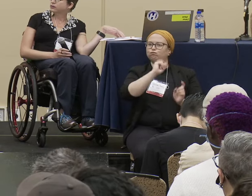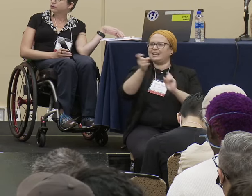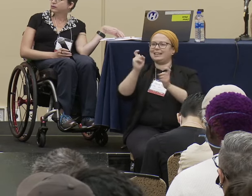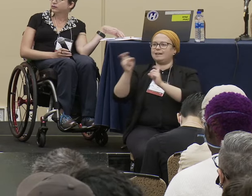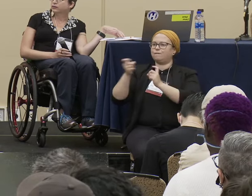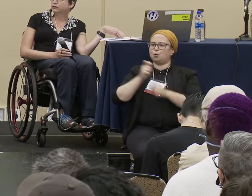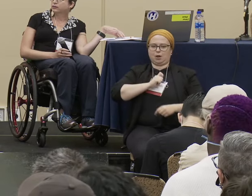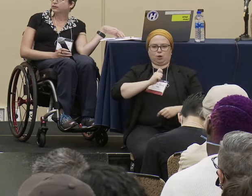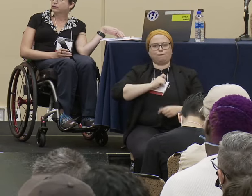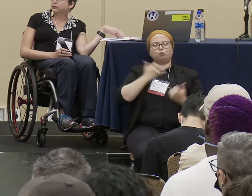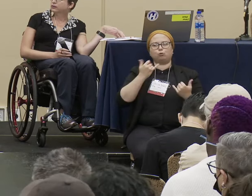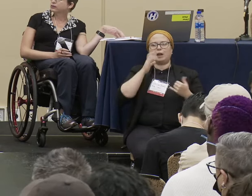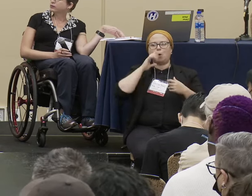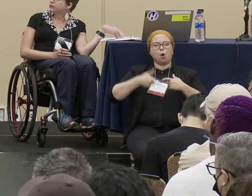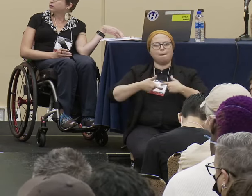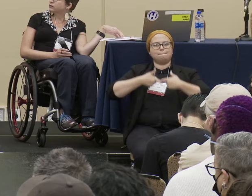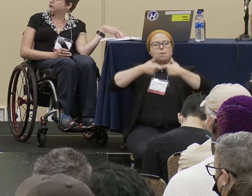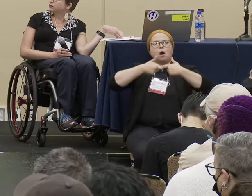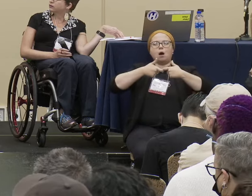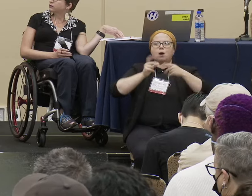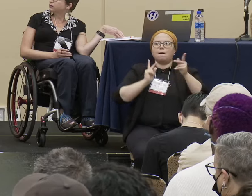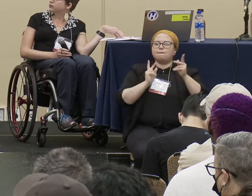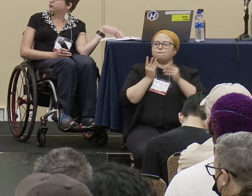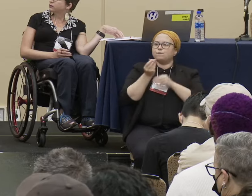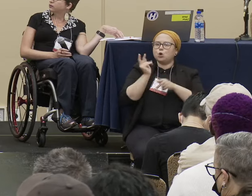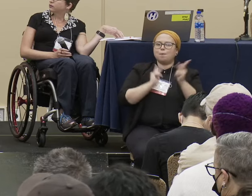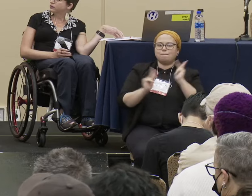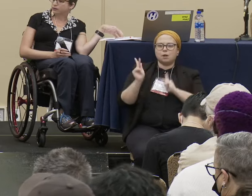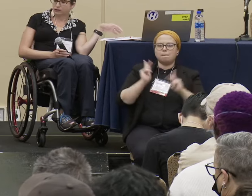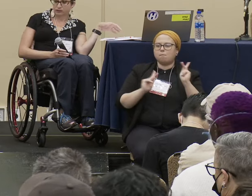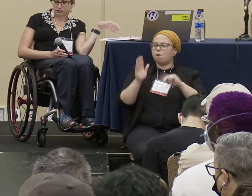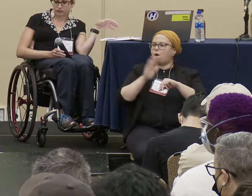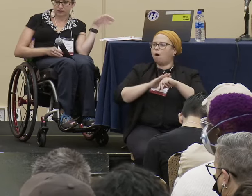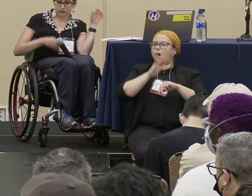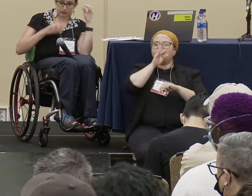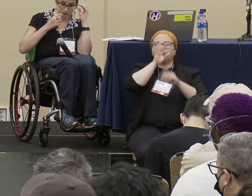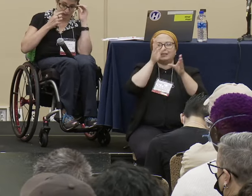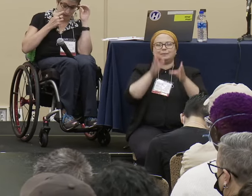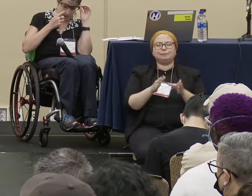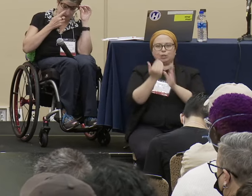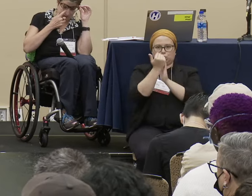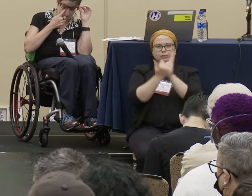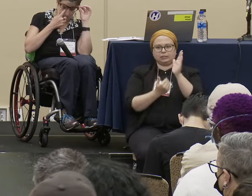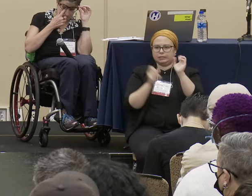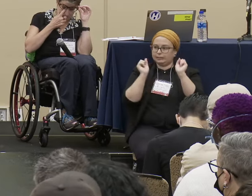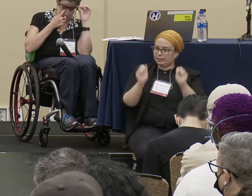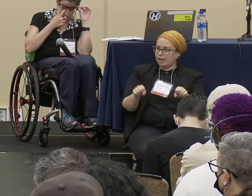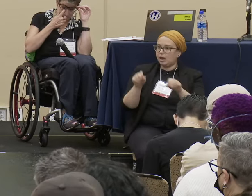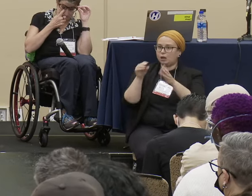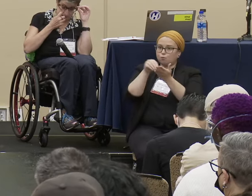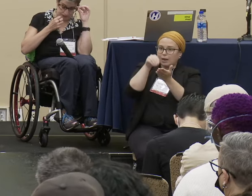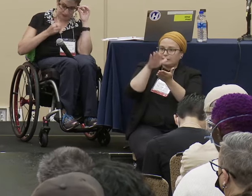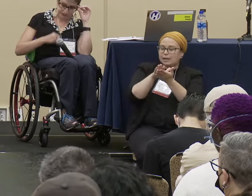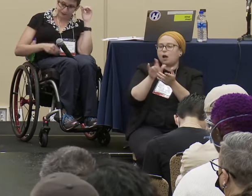going to pause for a moment just to get a couple of people on the speakers list, and then we'll begin.